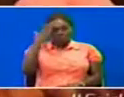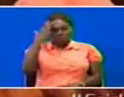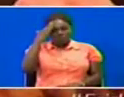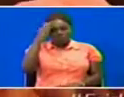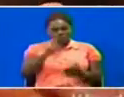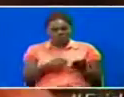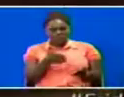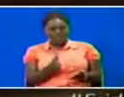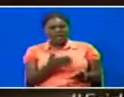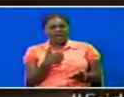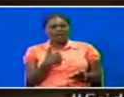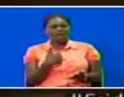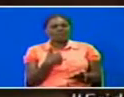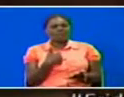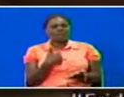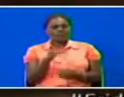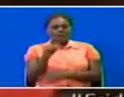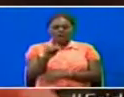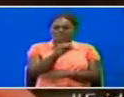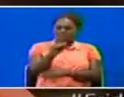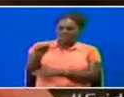is. They come to the path, they're asking for it.